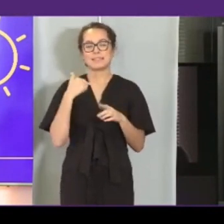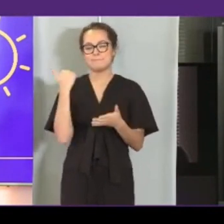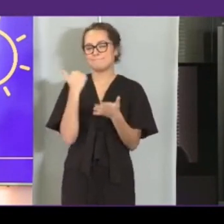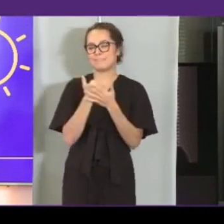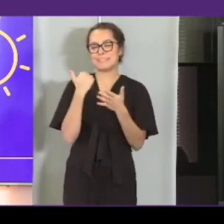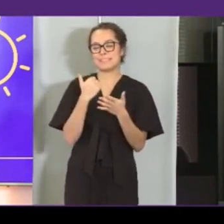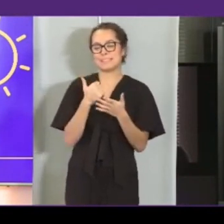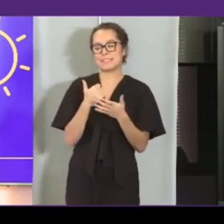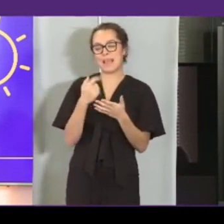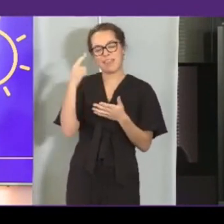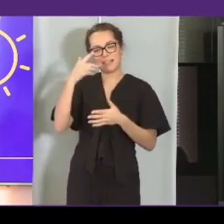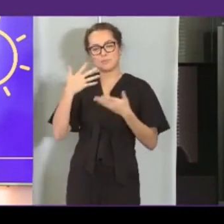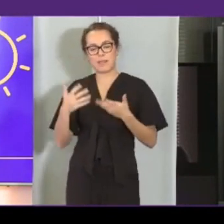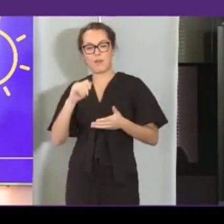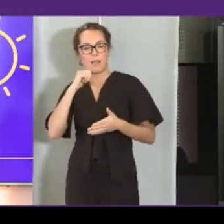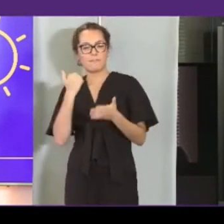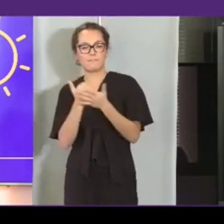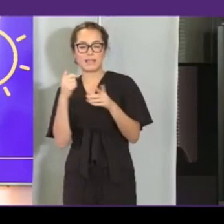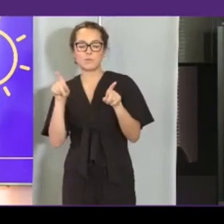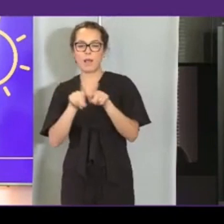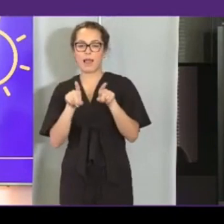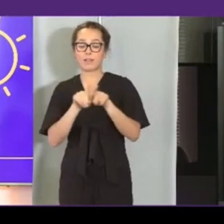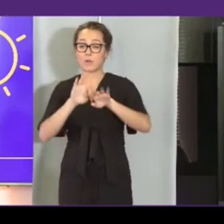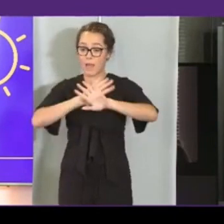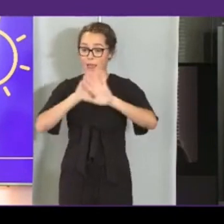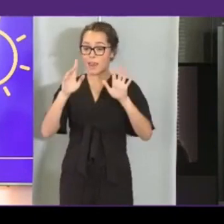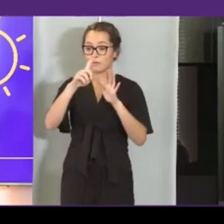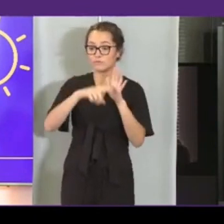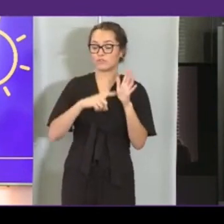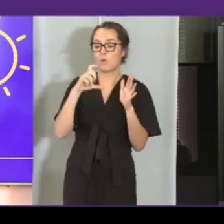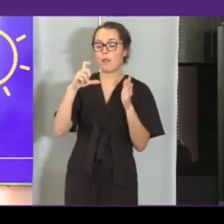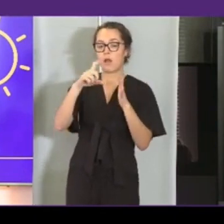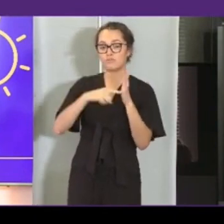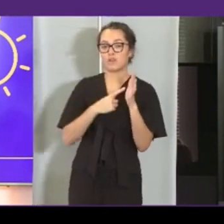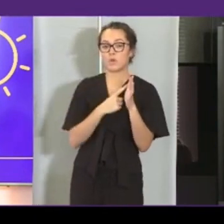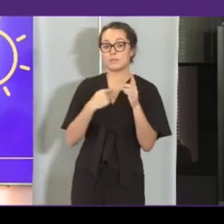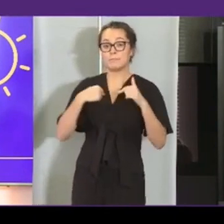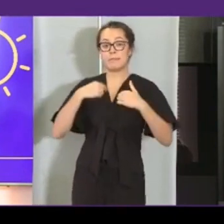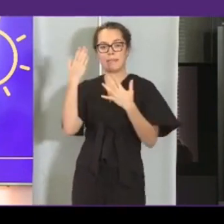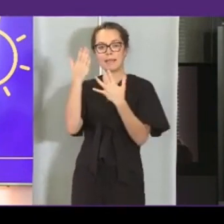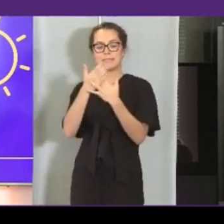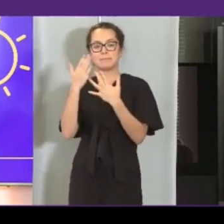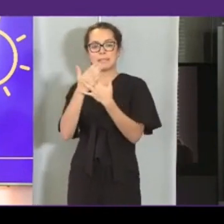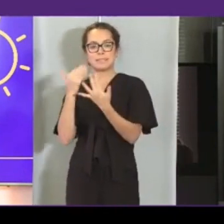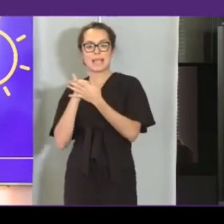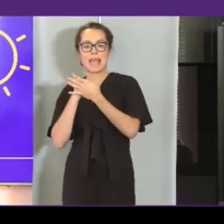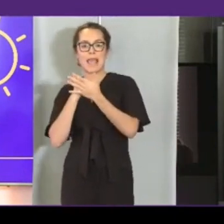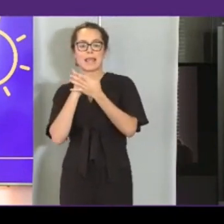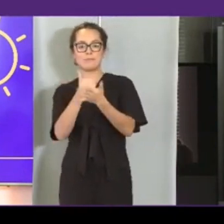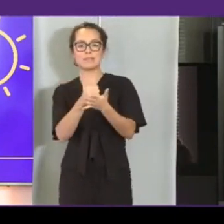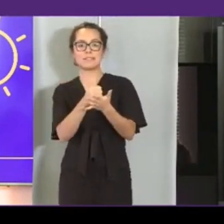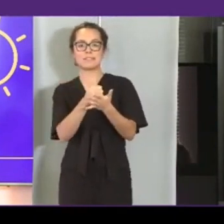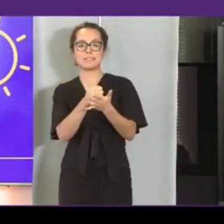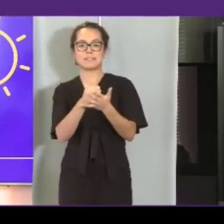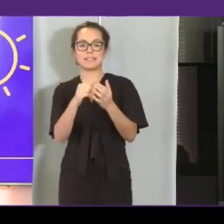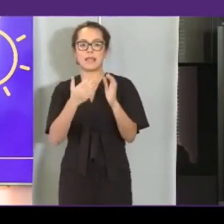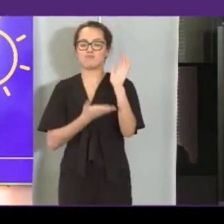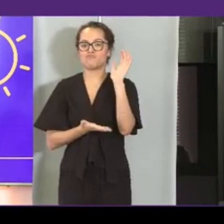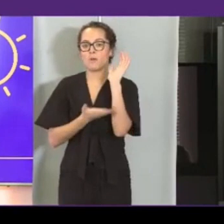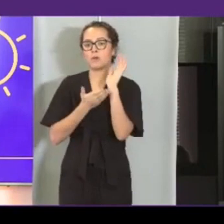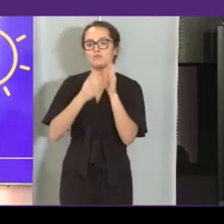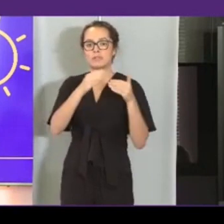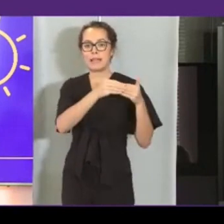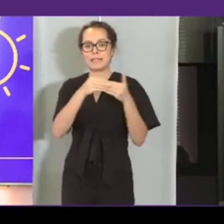will be great as well. So hi, everyone. My name's Joe Clark-Jones. I'm the Accessibility, Advocacy and Promotions Lead at Sony